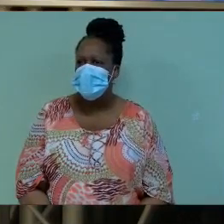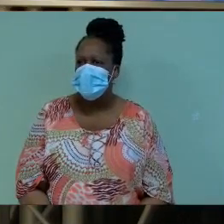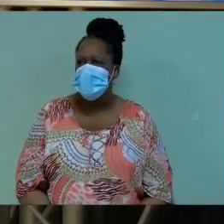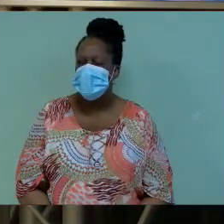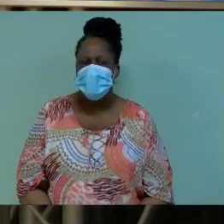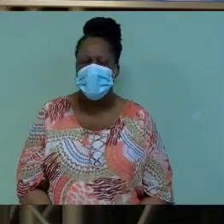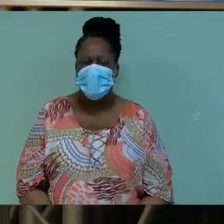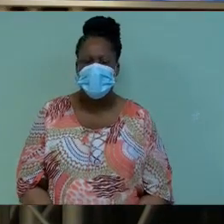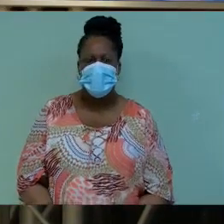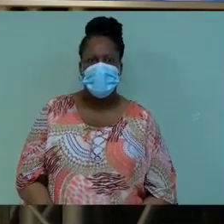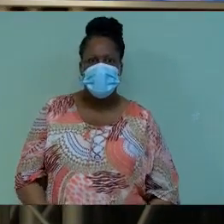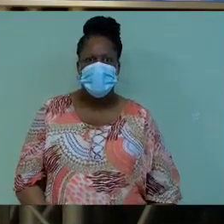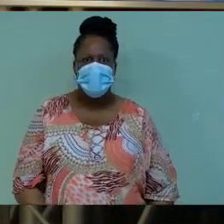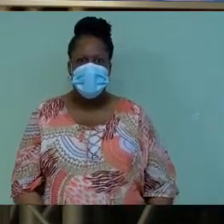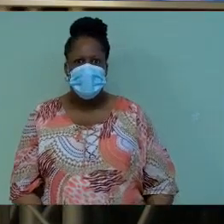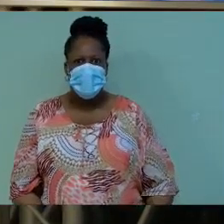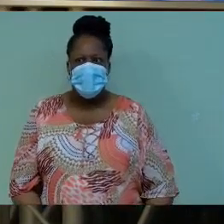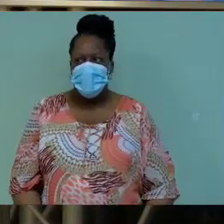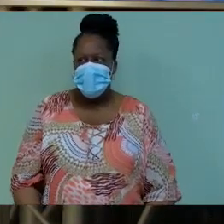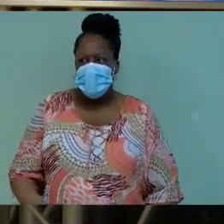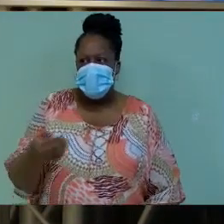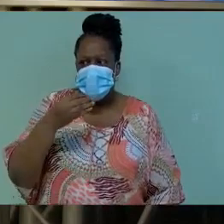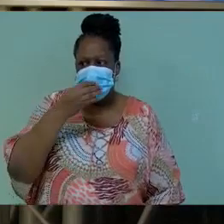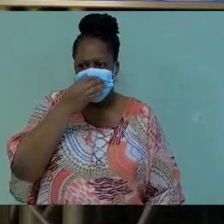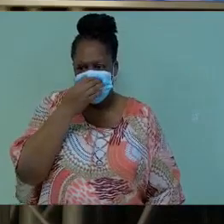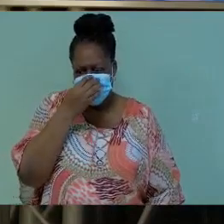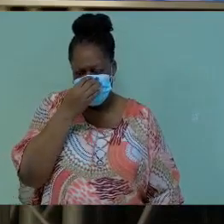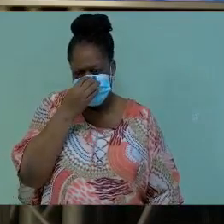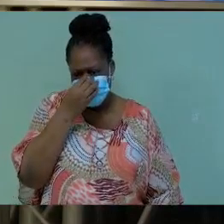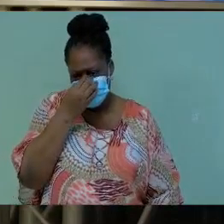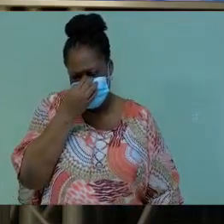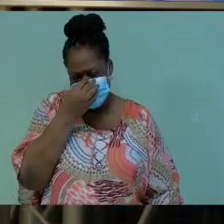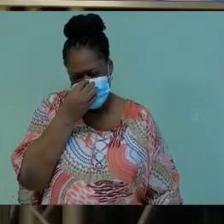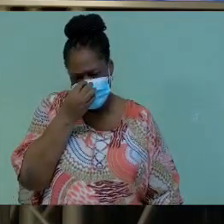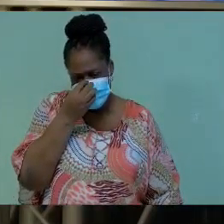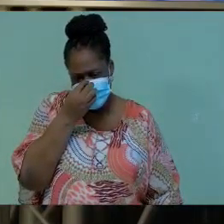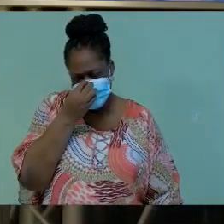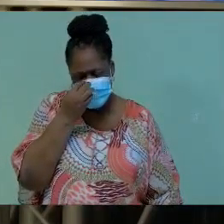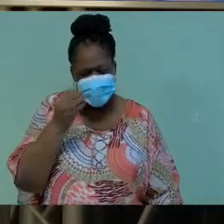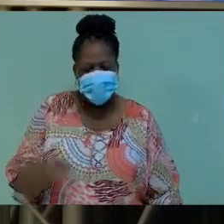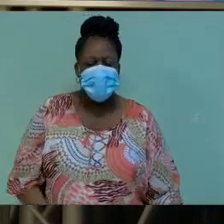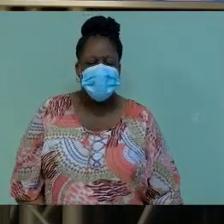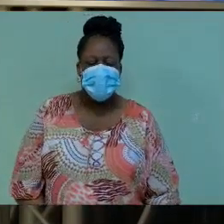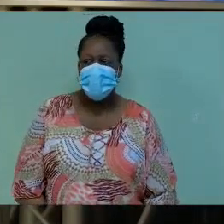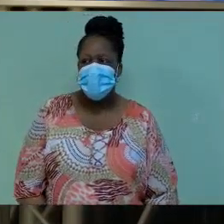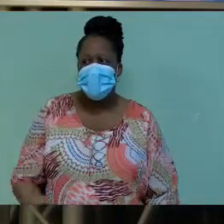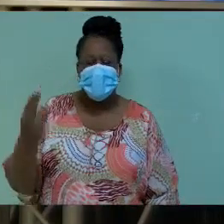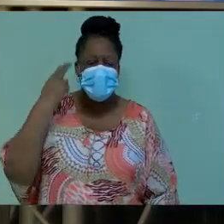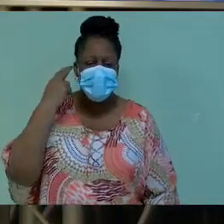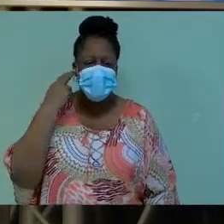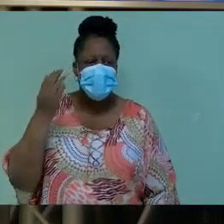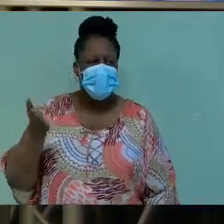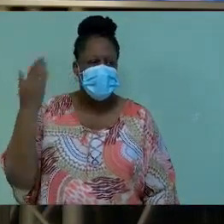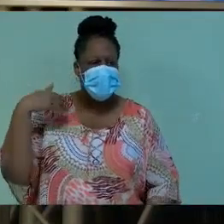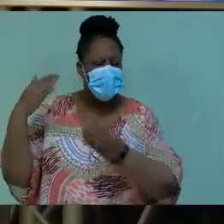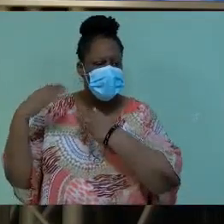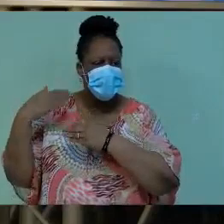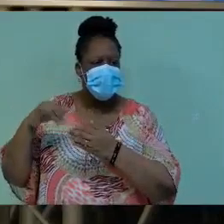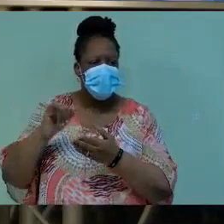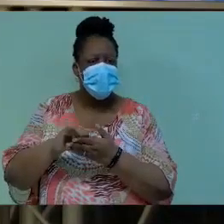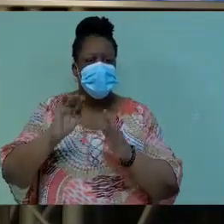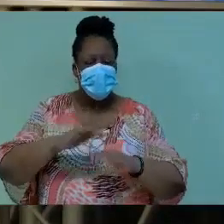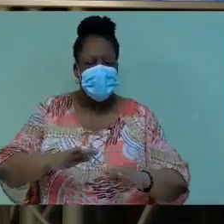question, we heard in the past that children were doing well with COVID-19. I am now hearing